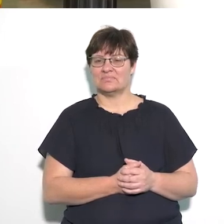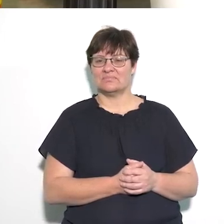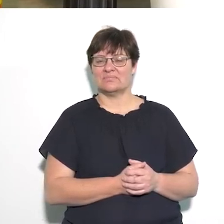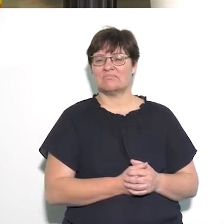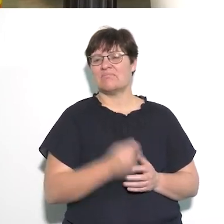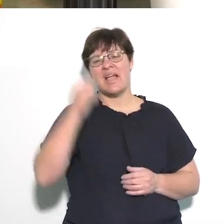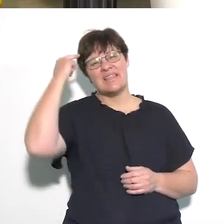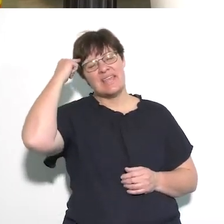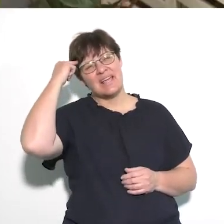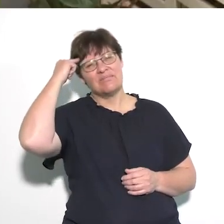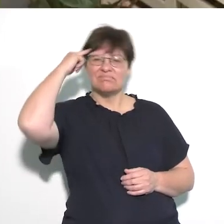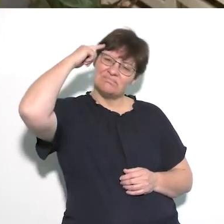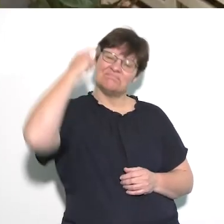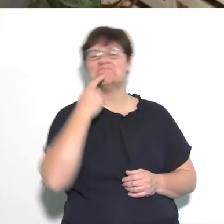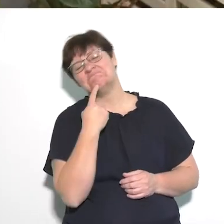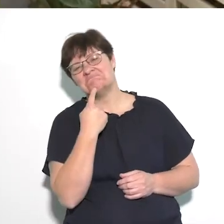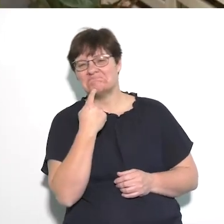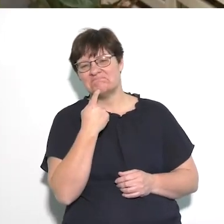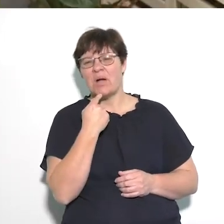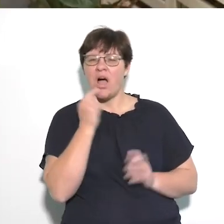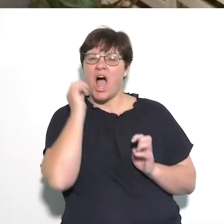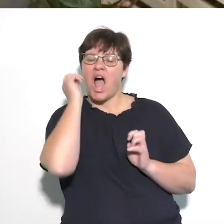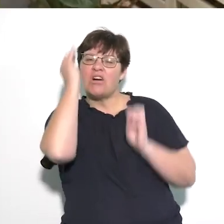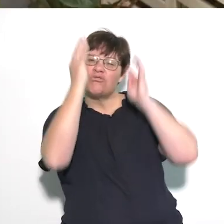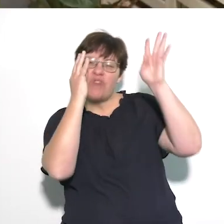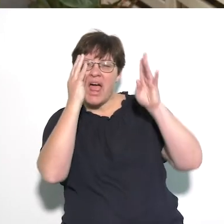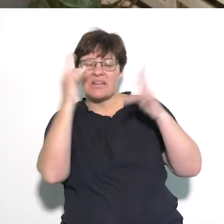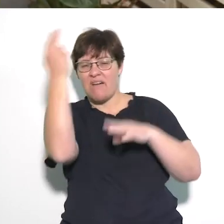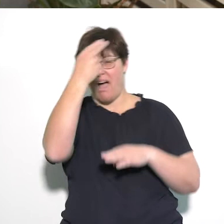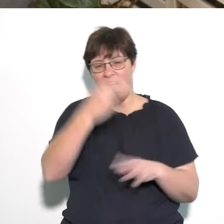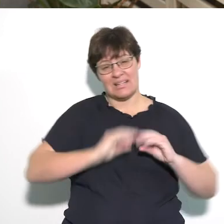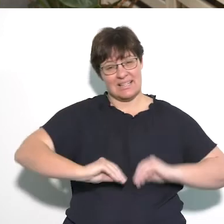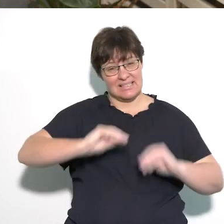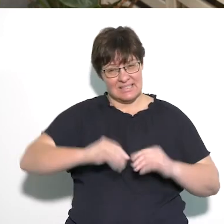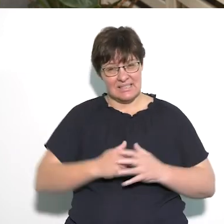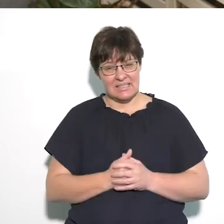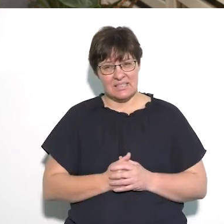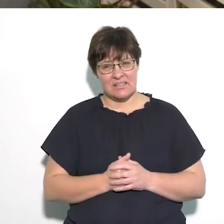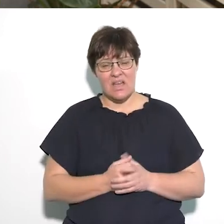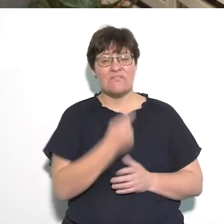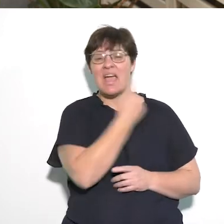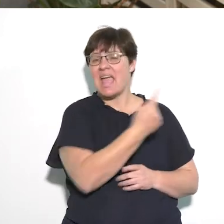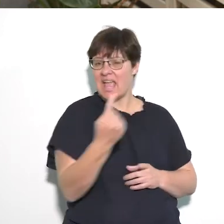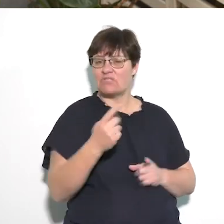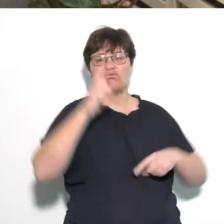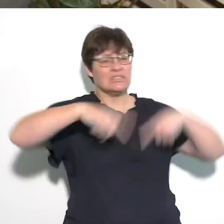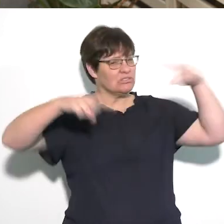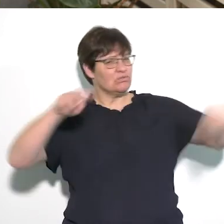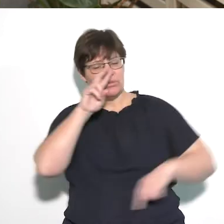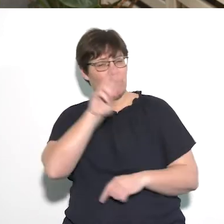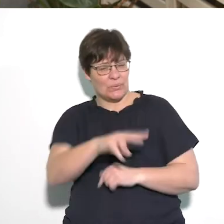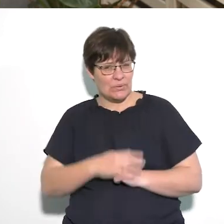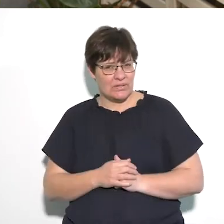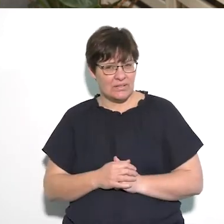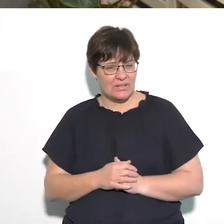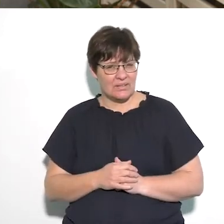And I was thinking a little bit about this for a creative arts lesson, and I thought if every sunflower looked different,